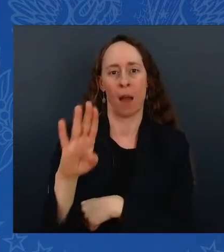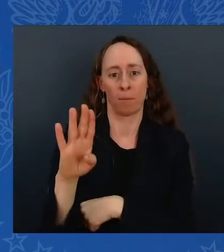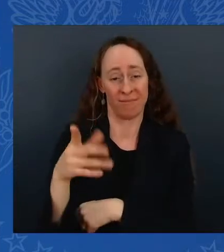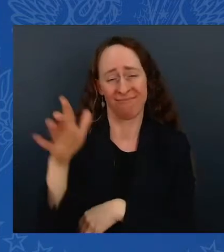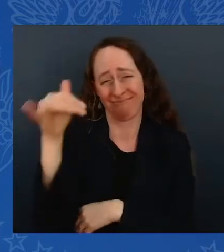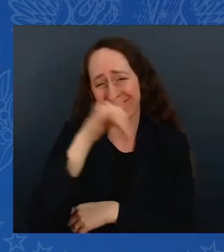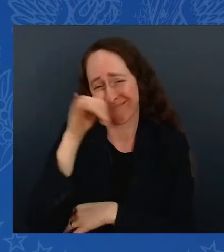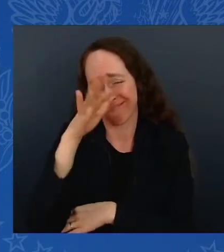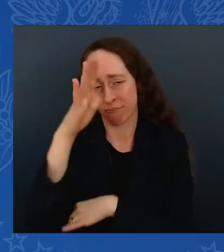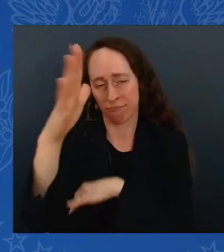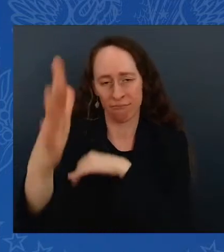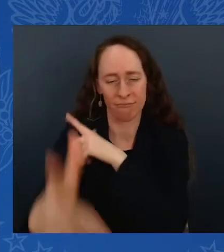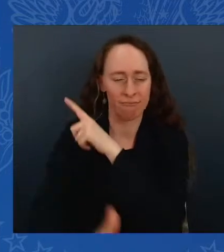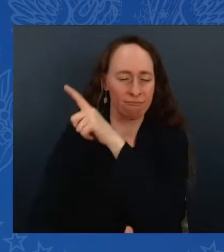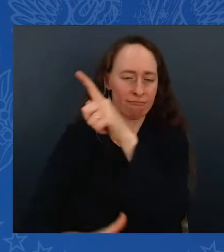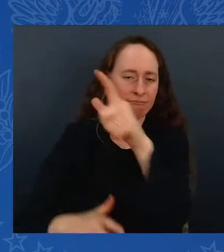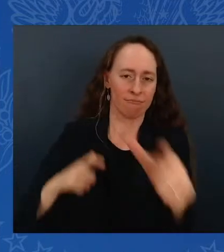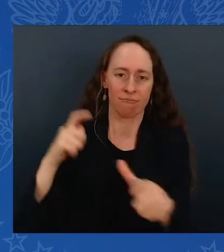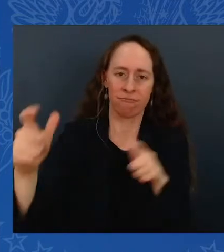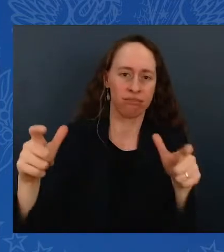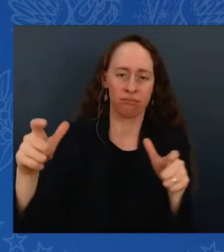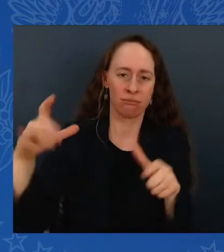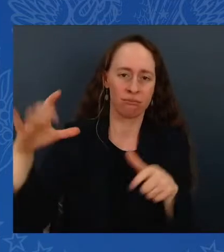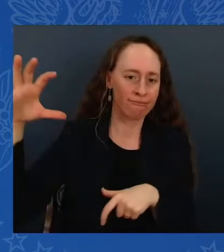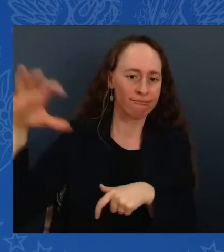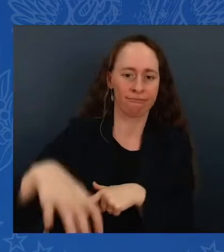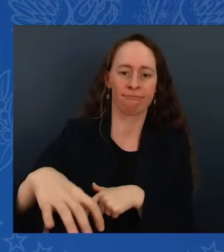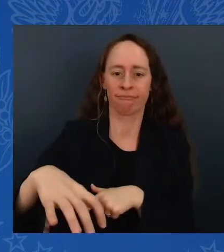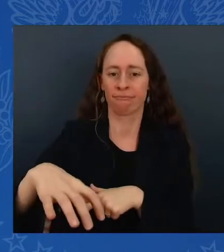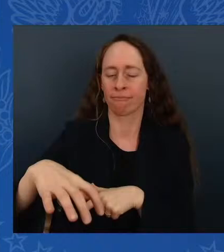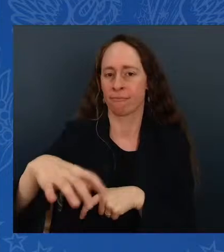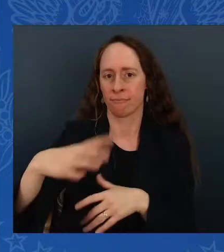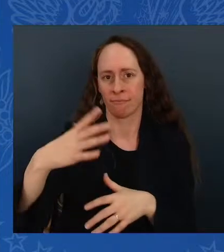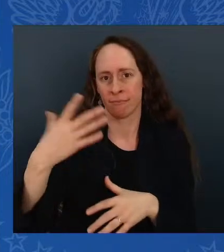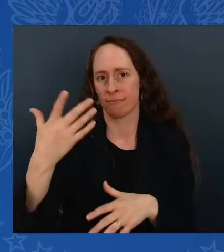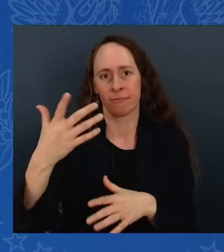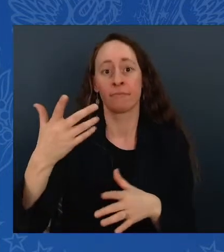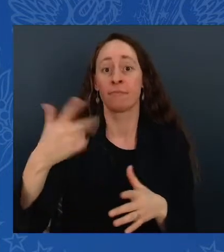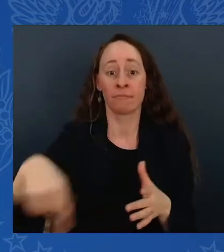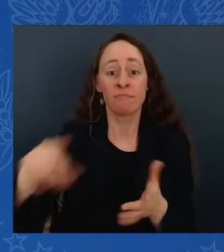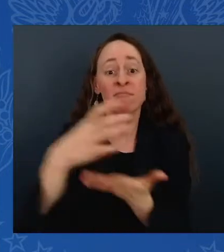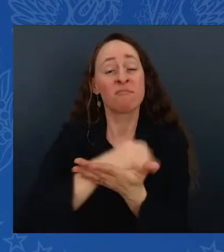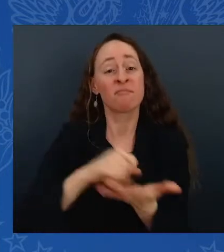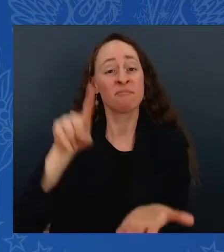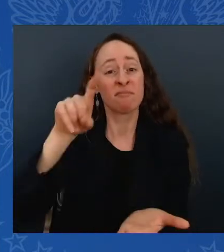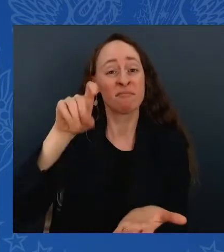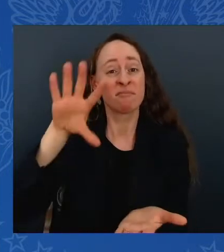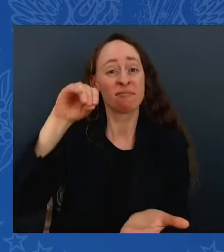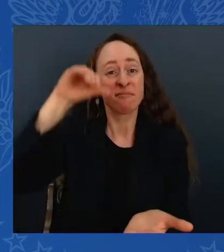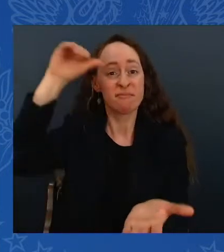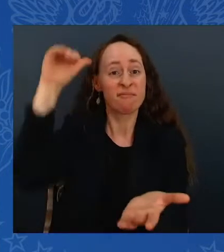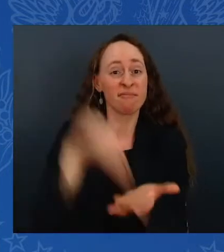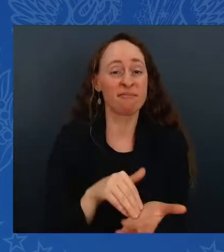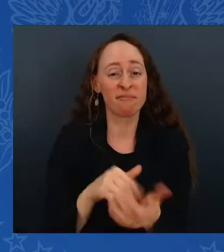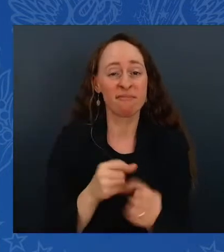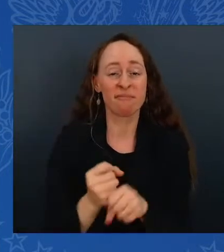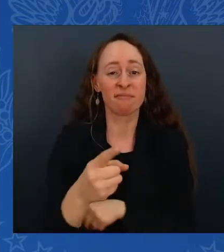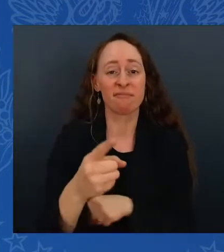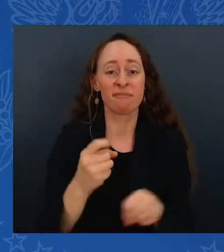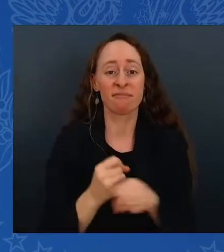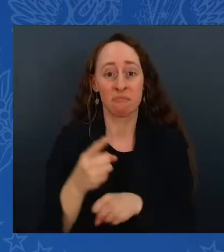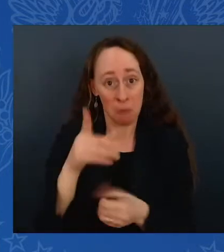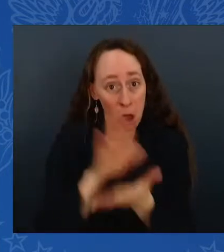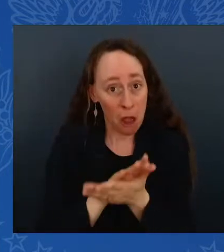over $100,000 a year, and you don't need a college degree. And it's going to generate such economic